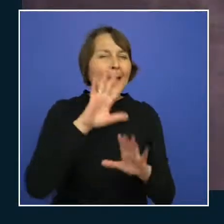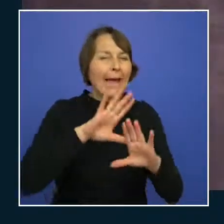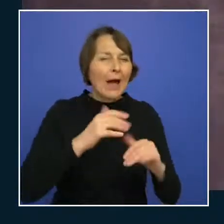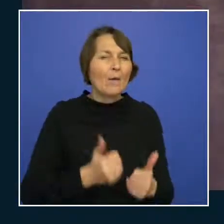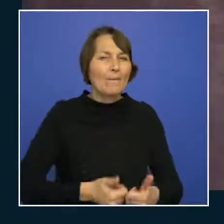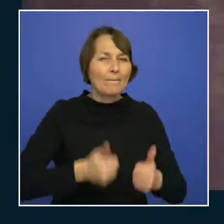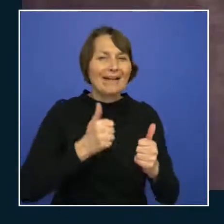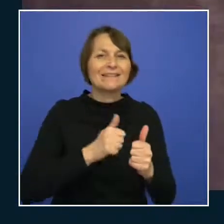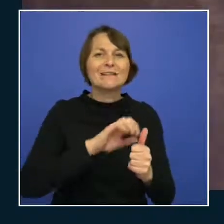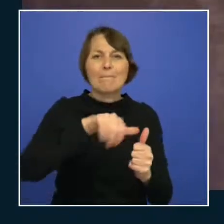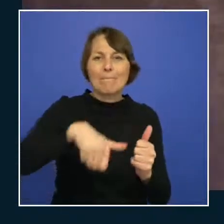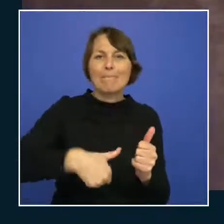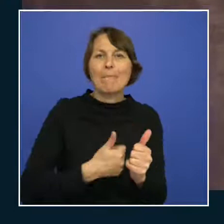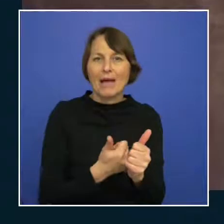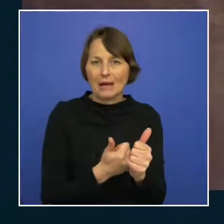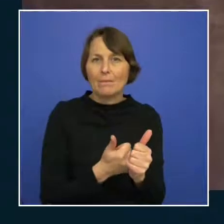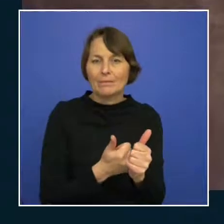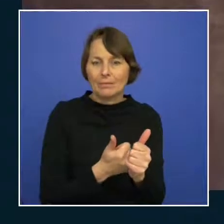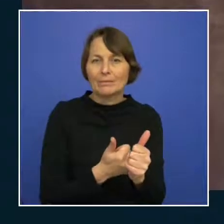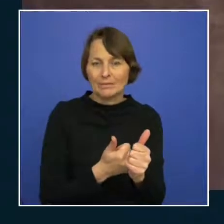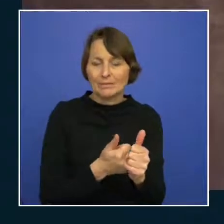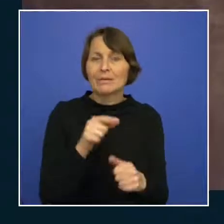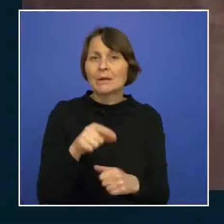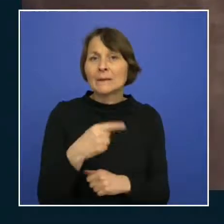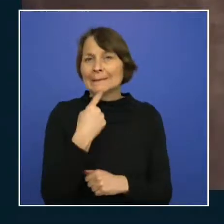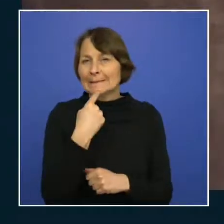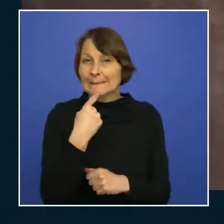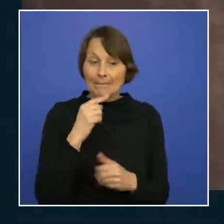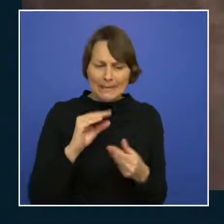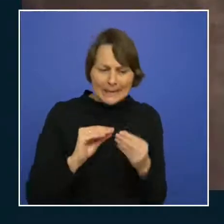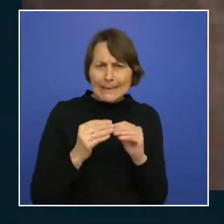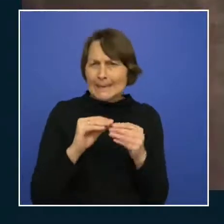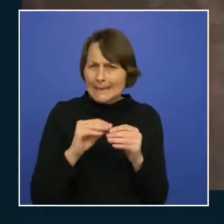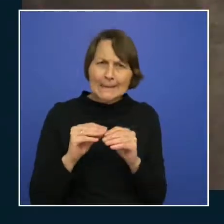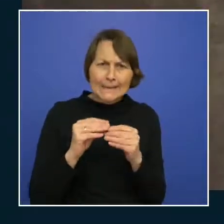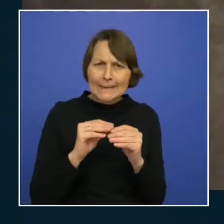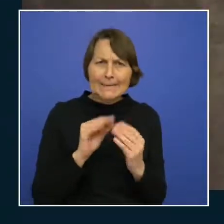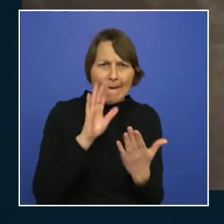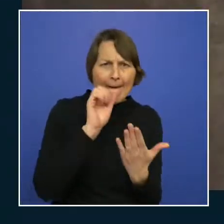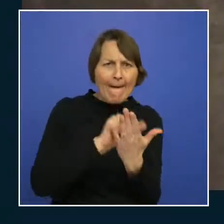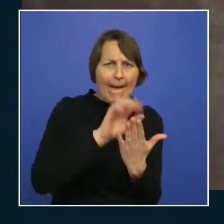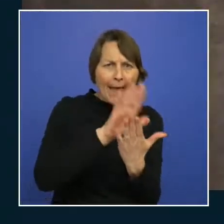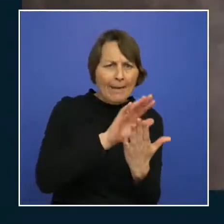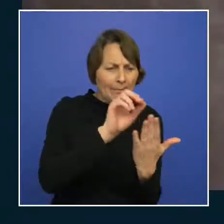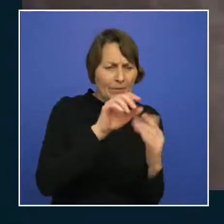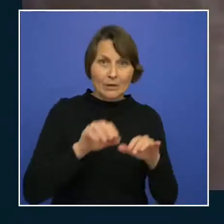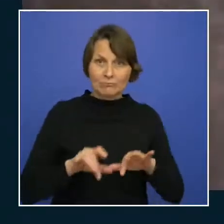actually things that I've encountered every time I'm building applications, and it's been